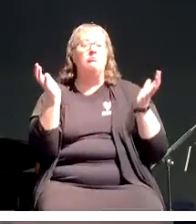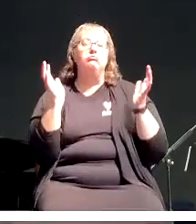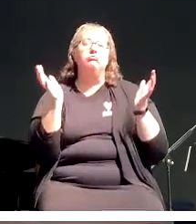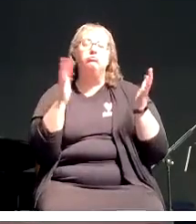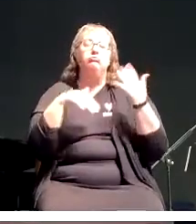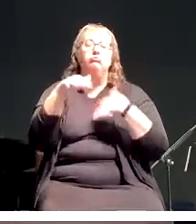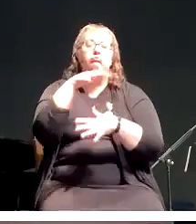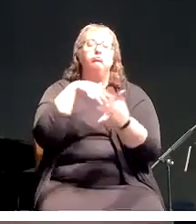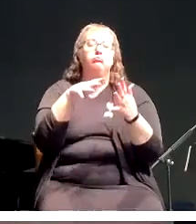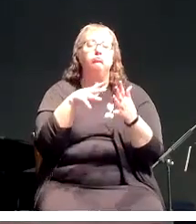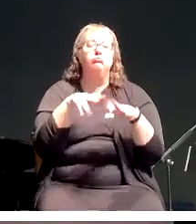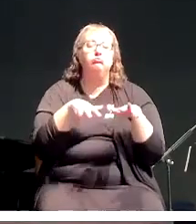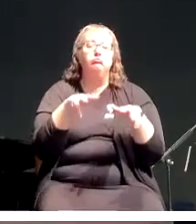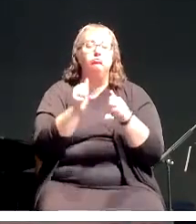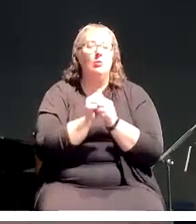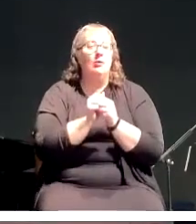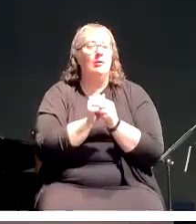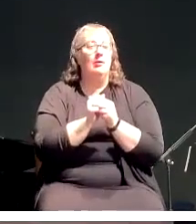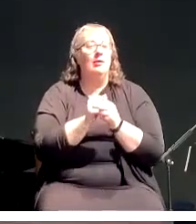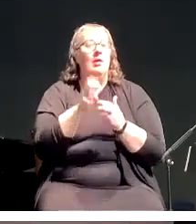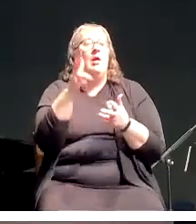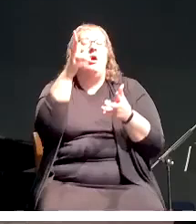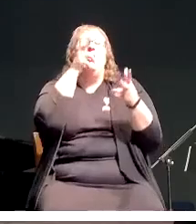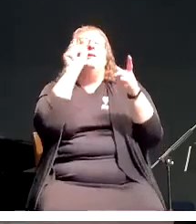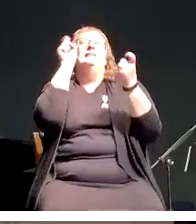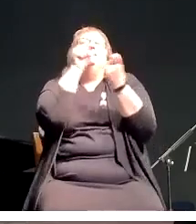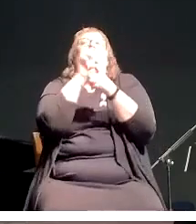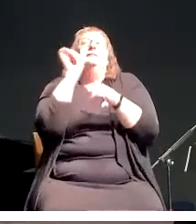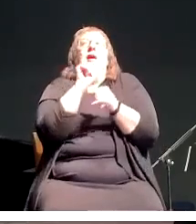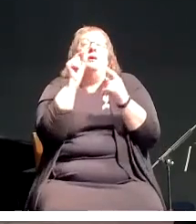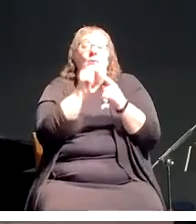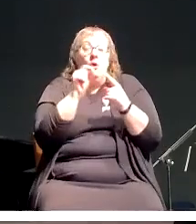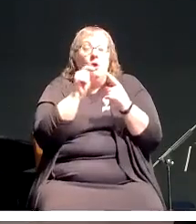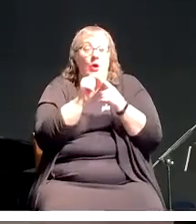him. They had interactions with him. They heard the exact same